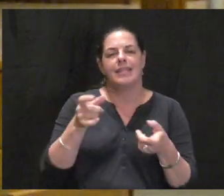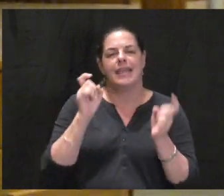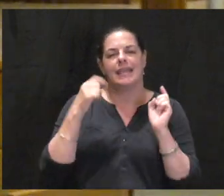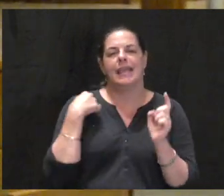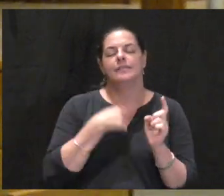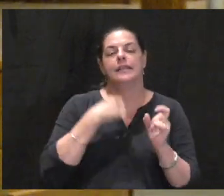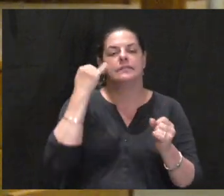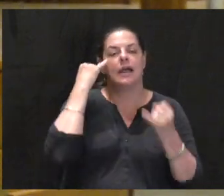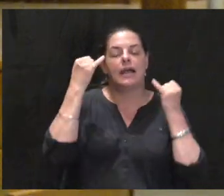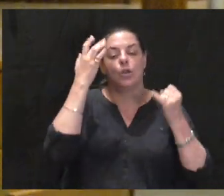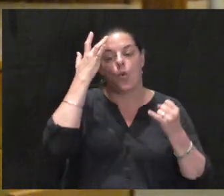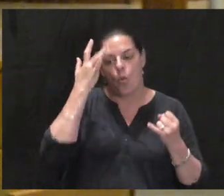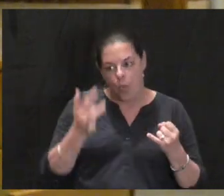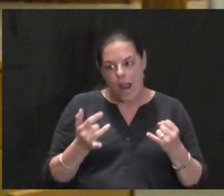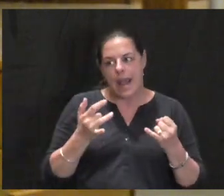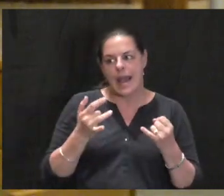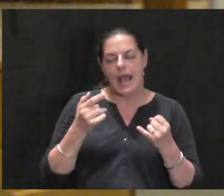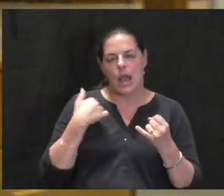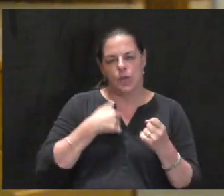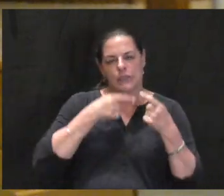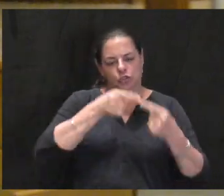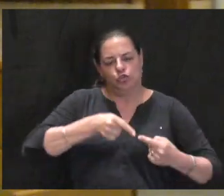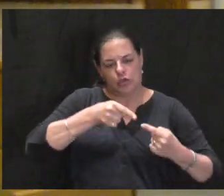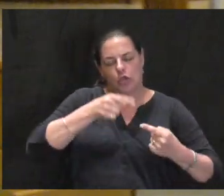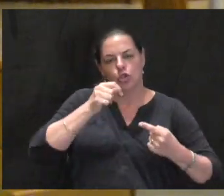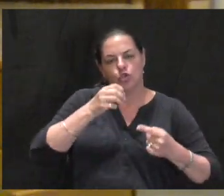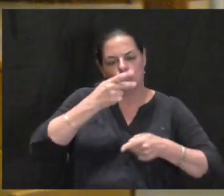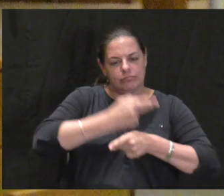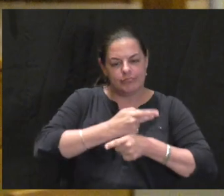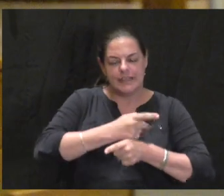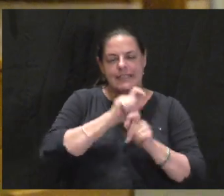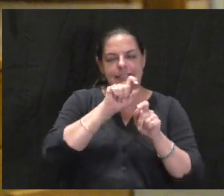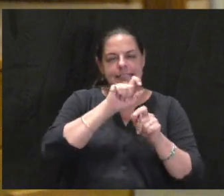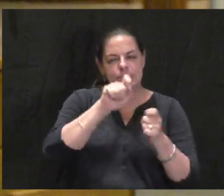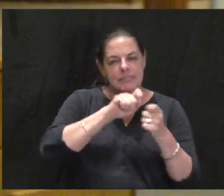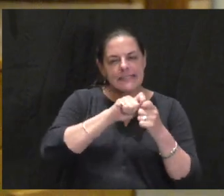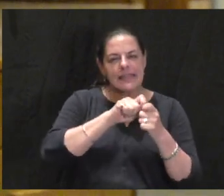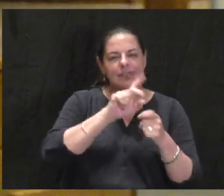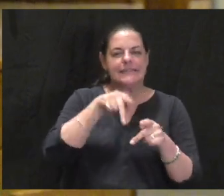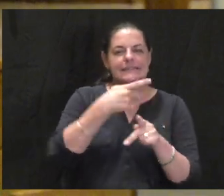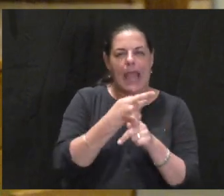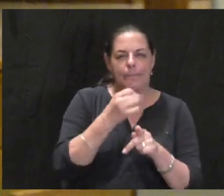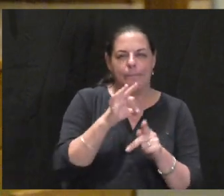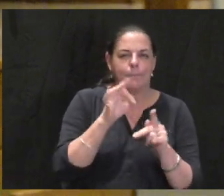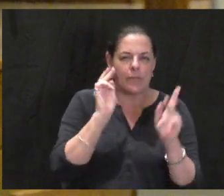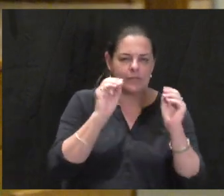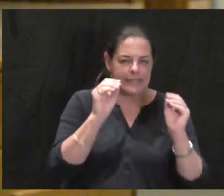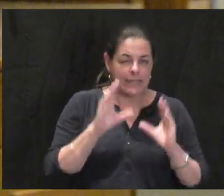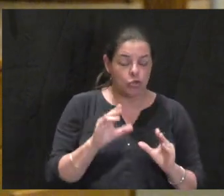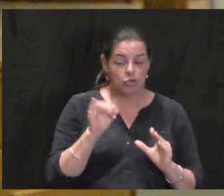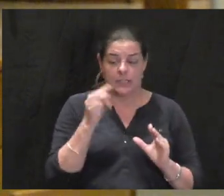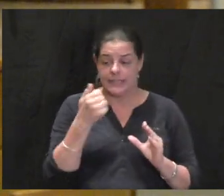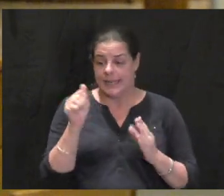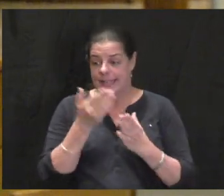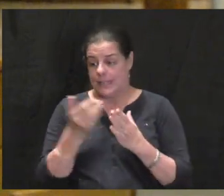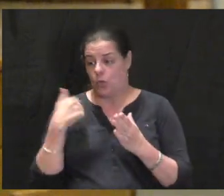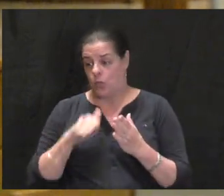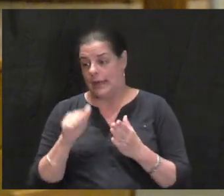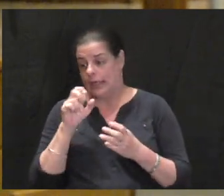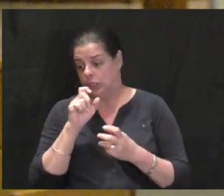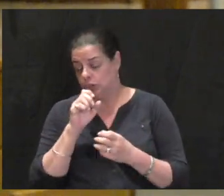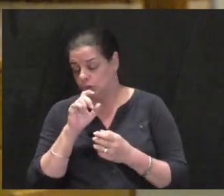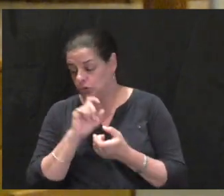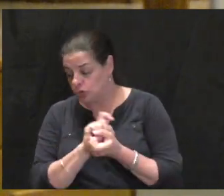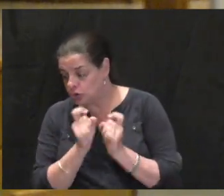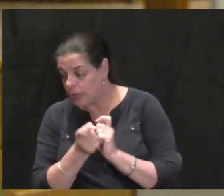easy fixes? Are there some bigger picture, longer term things? I also found that one of the most helpful things for me is to kind of know, who are we up against? You know,